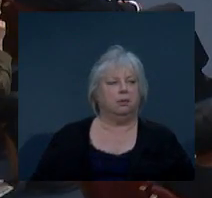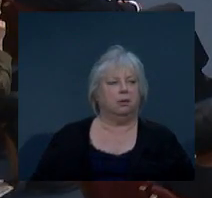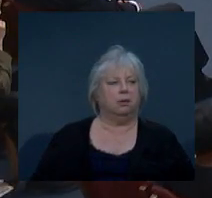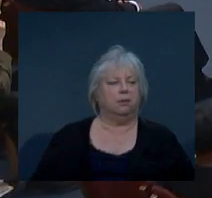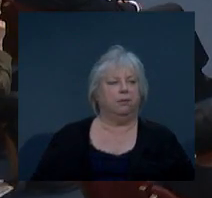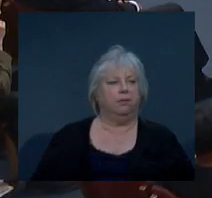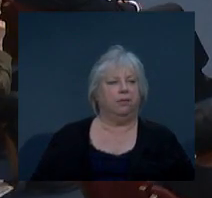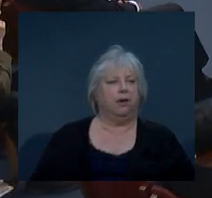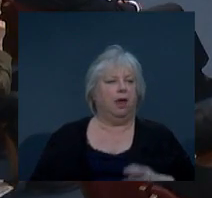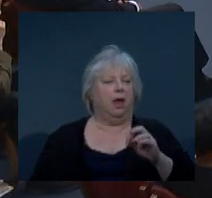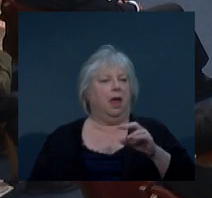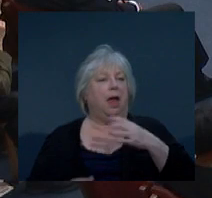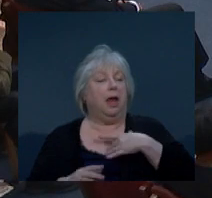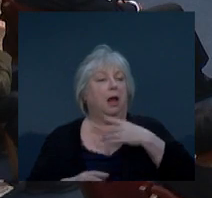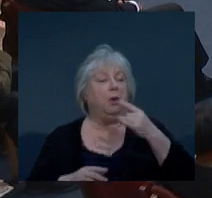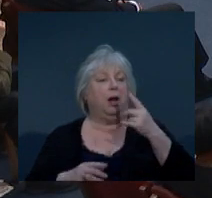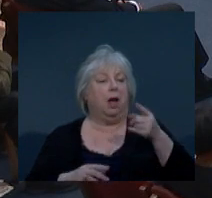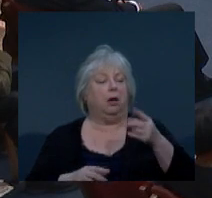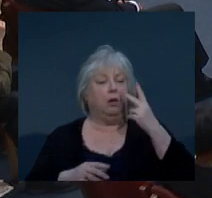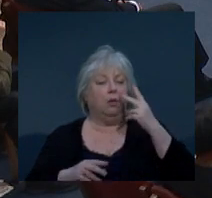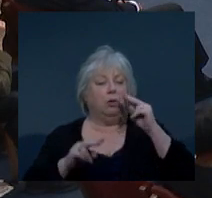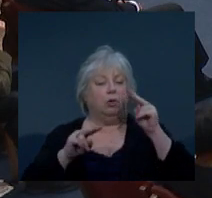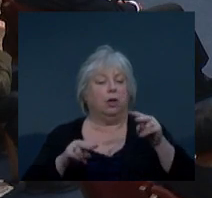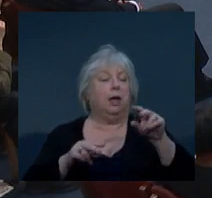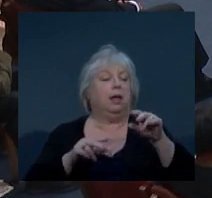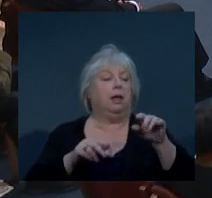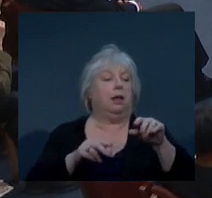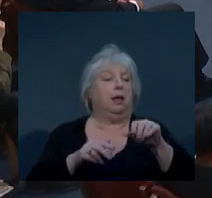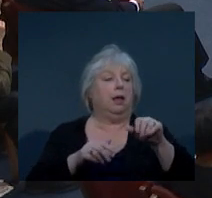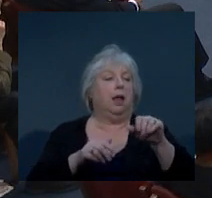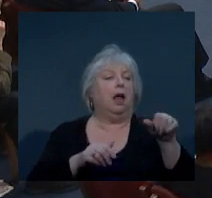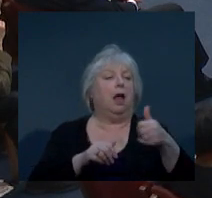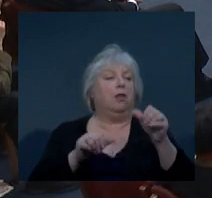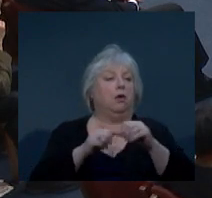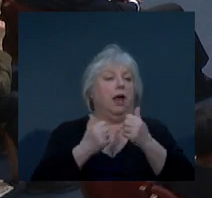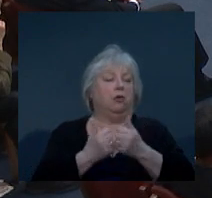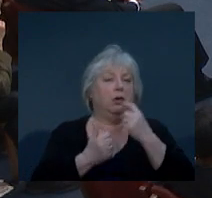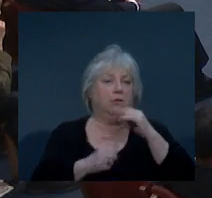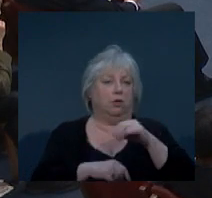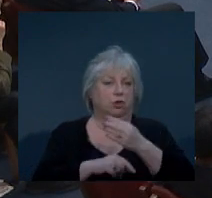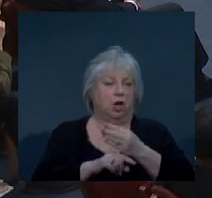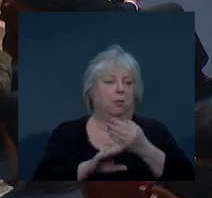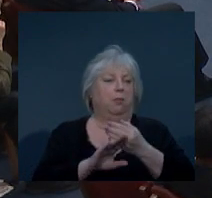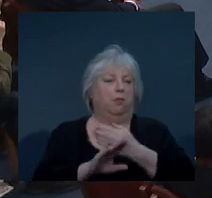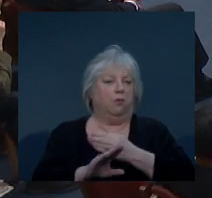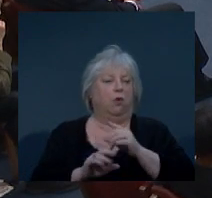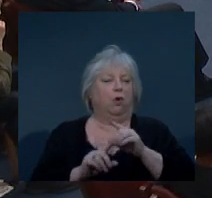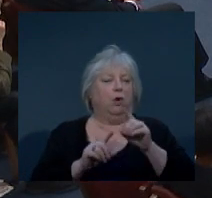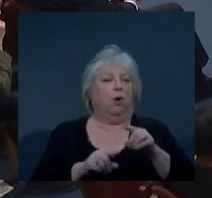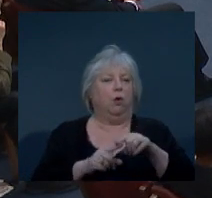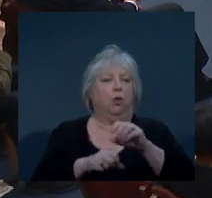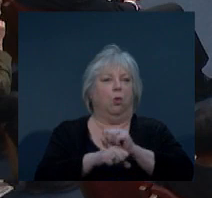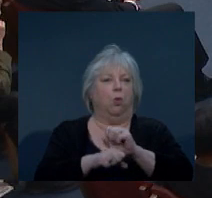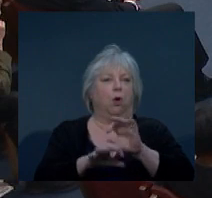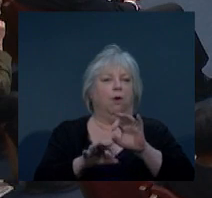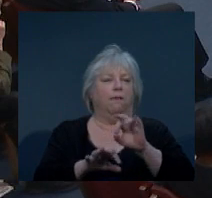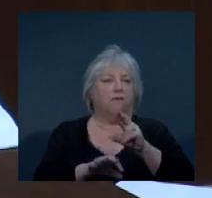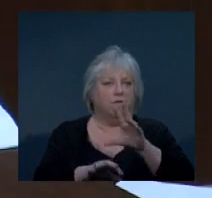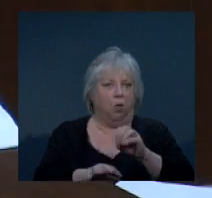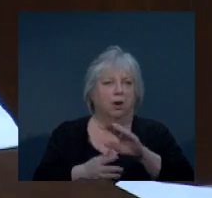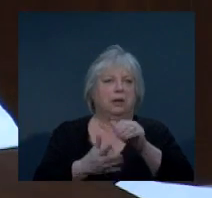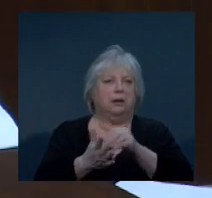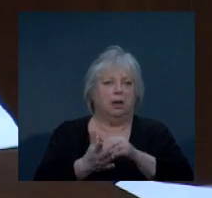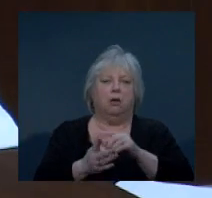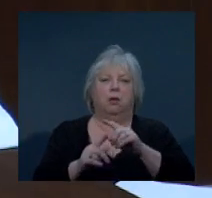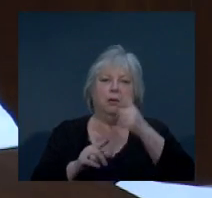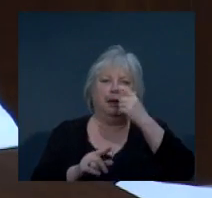And I would like for you to look at these other agencies for jobs before you go to the workforce center, because I would